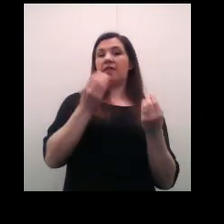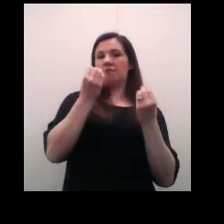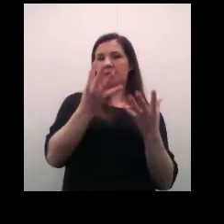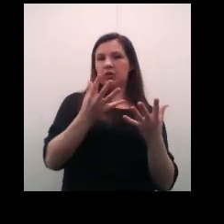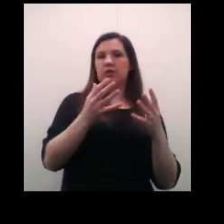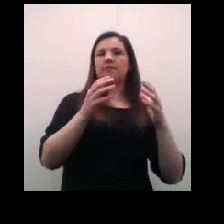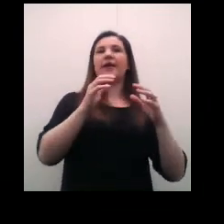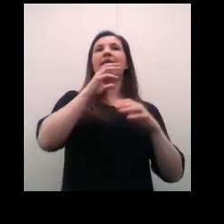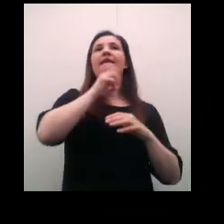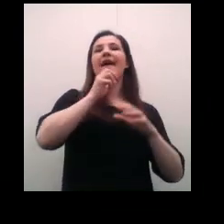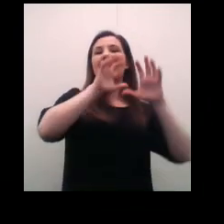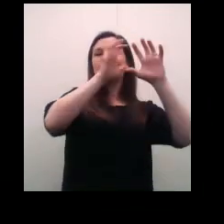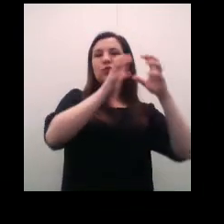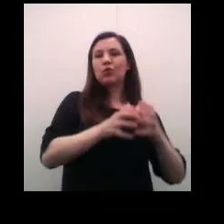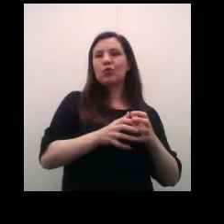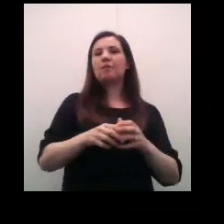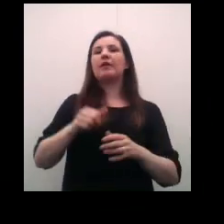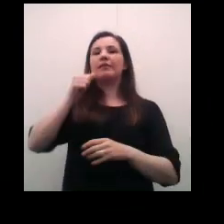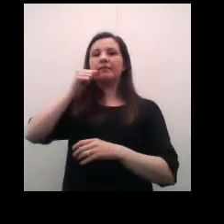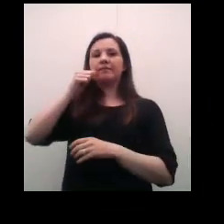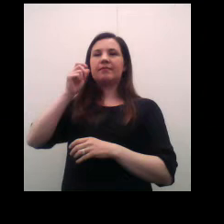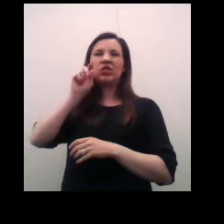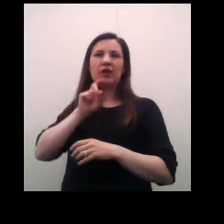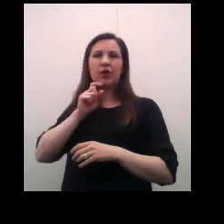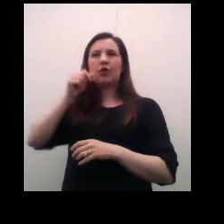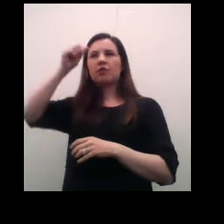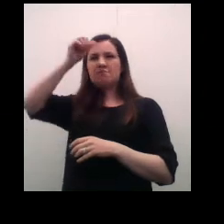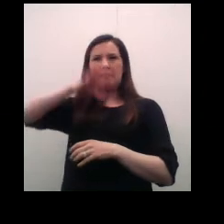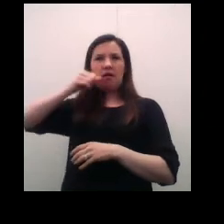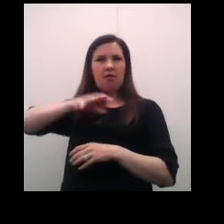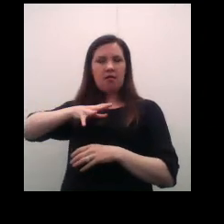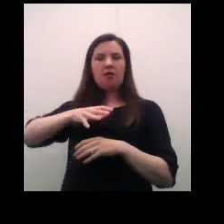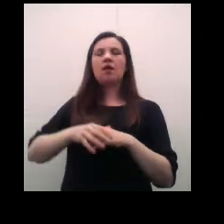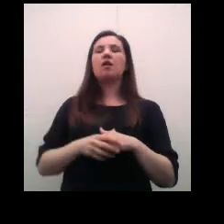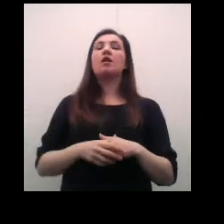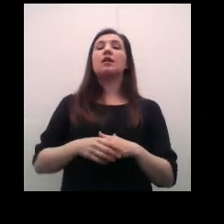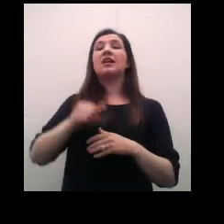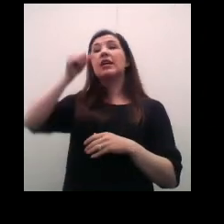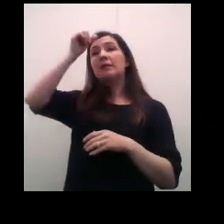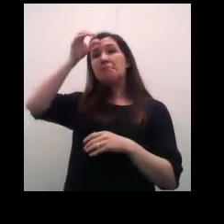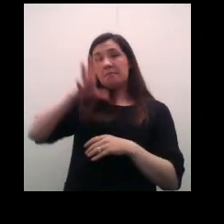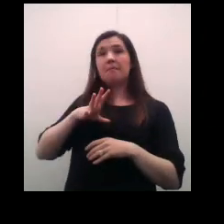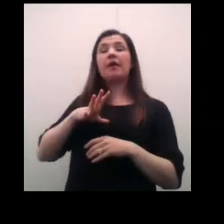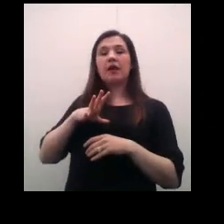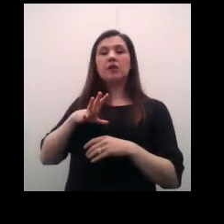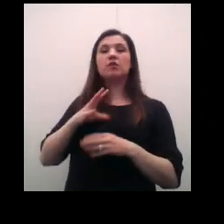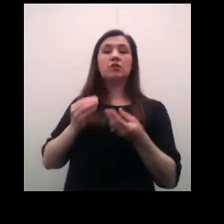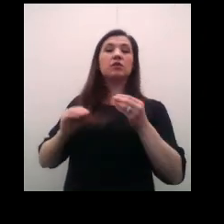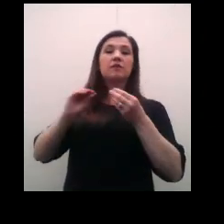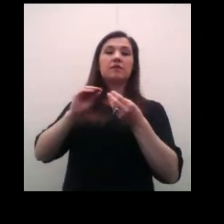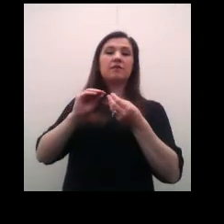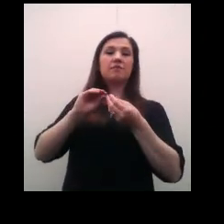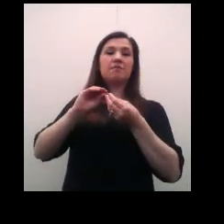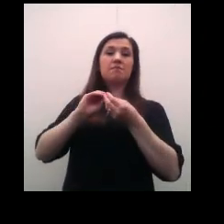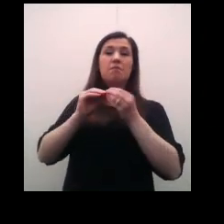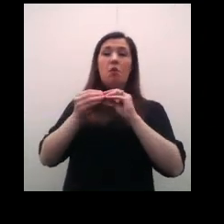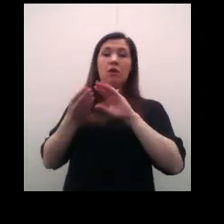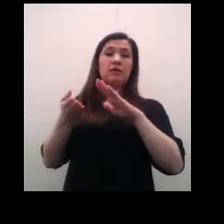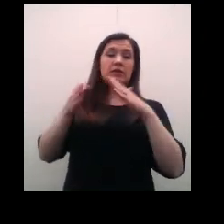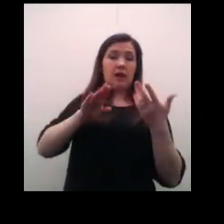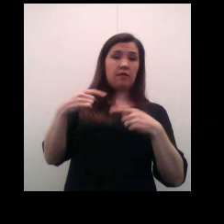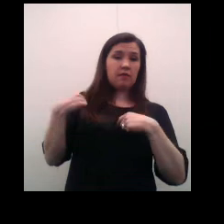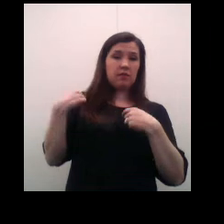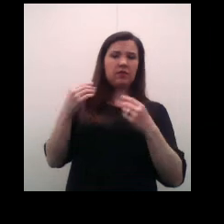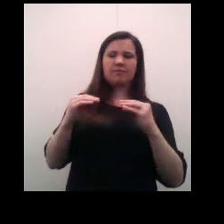age and gender, and once again, males make up a greater proportion of those who've deceased, and generally